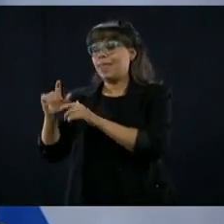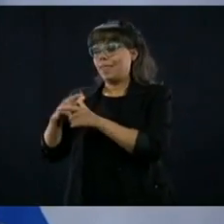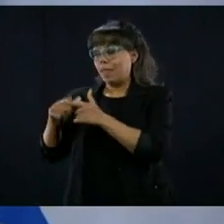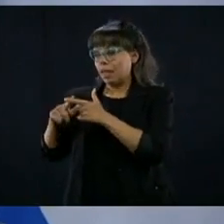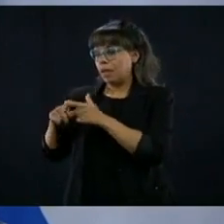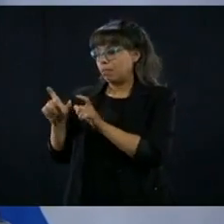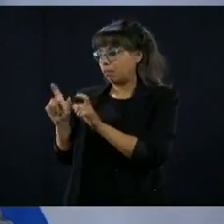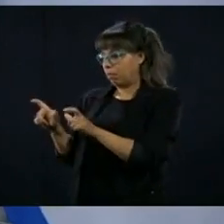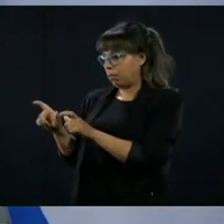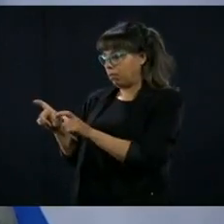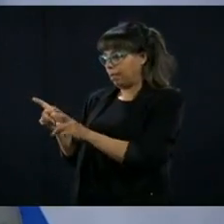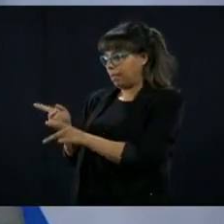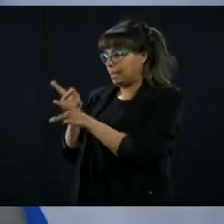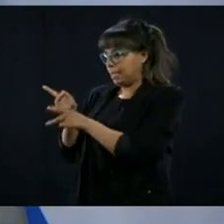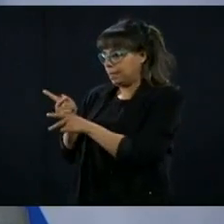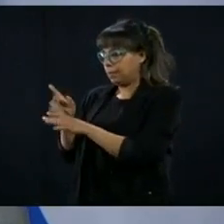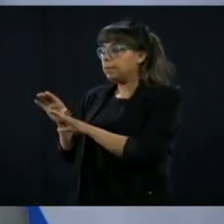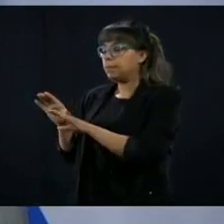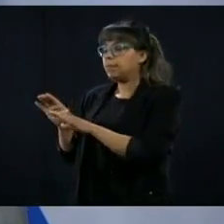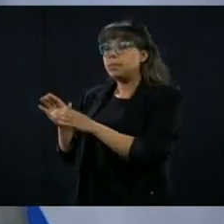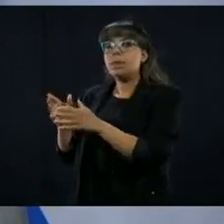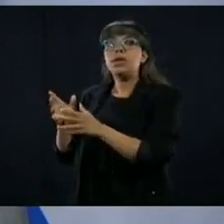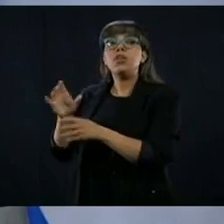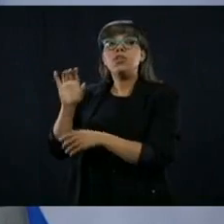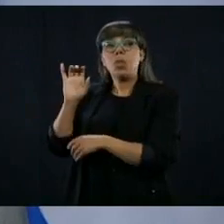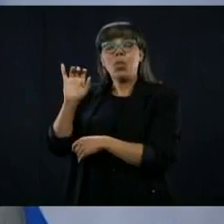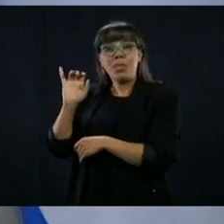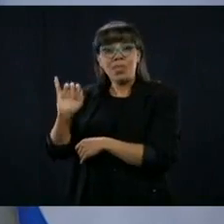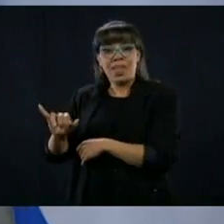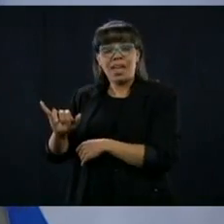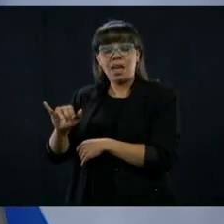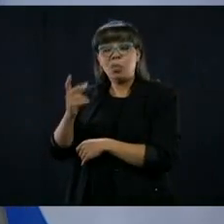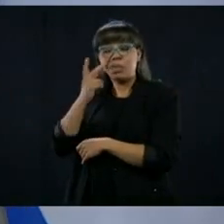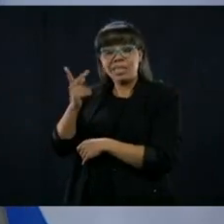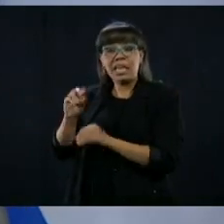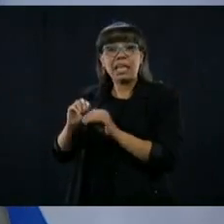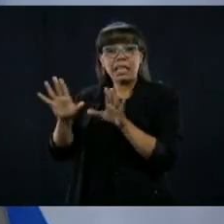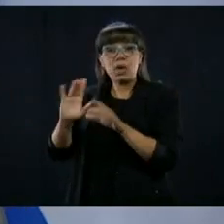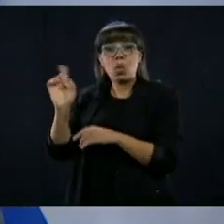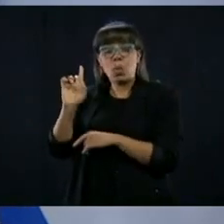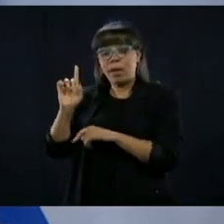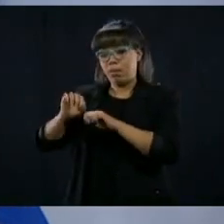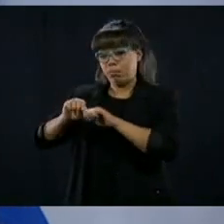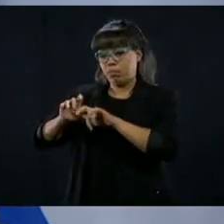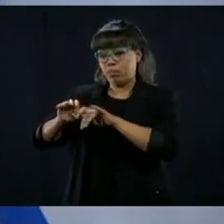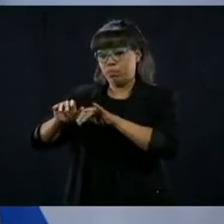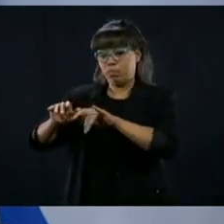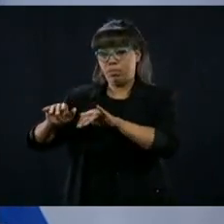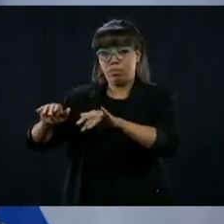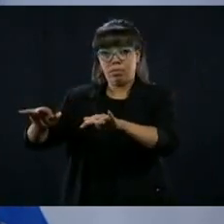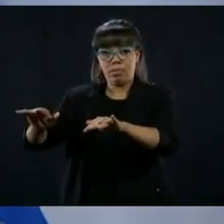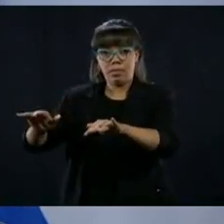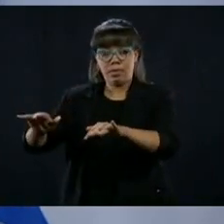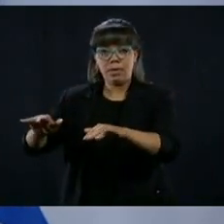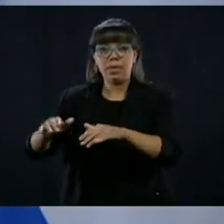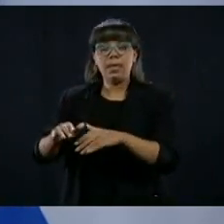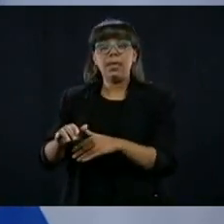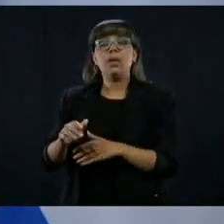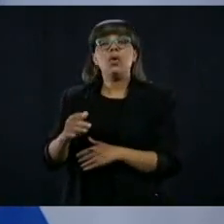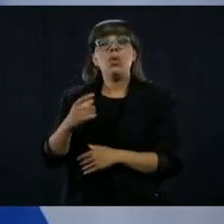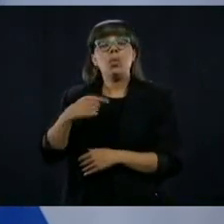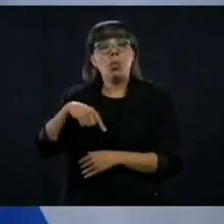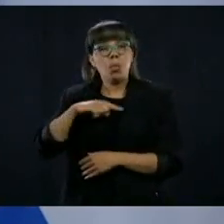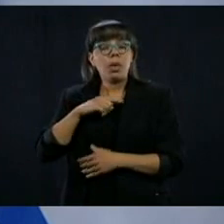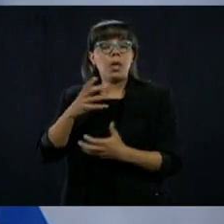place and everything. So those cases are going to be contaminating others and others. So it's why we want to know